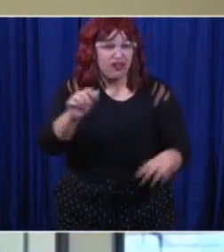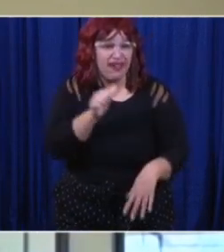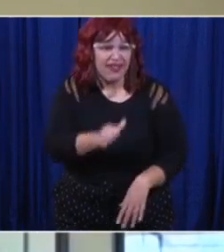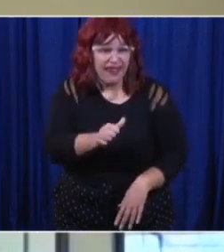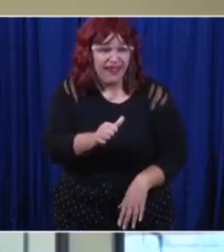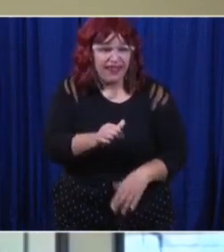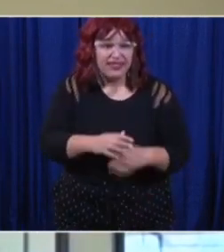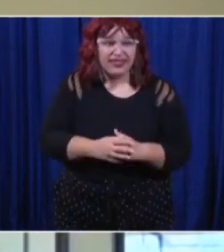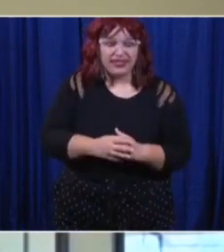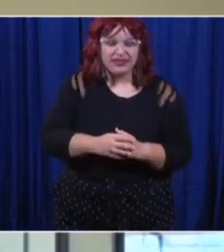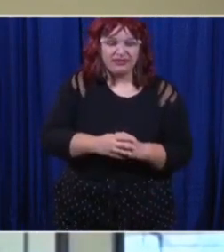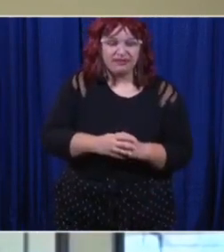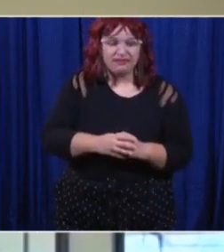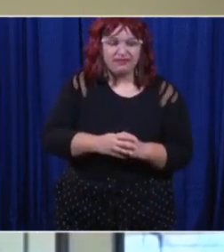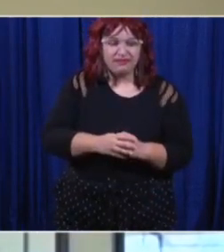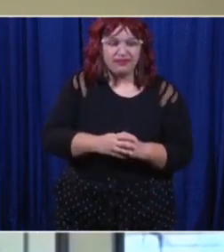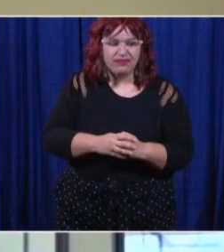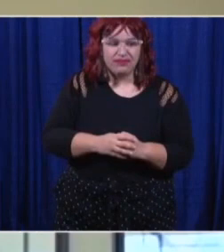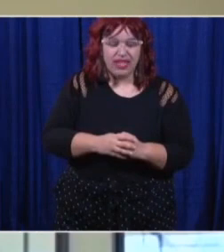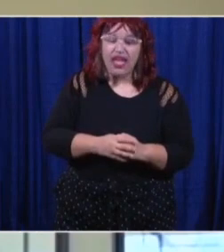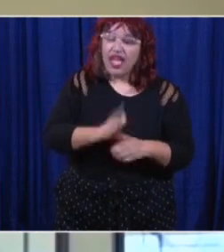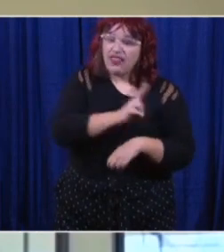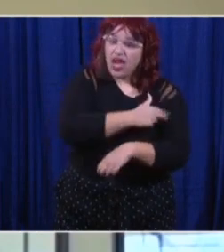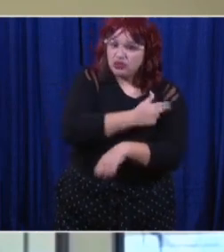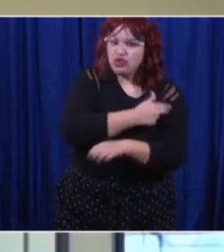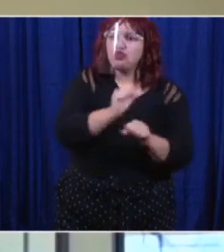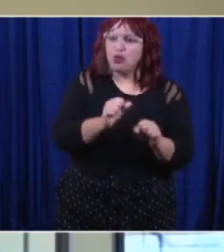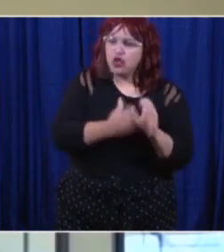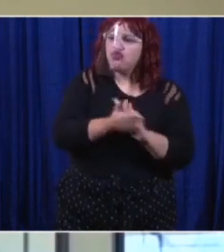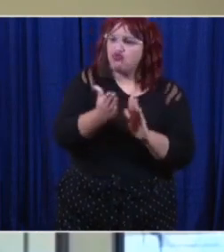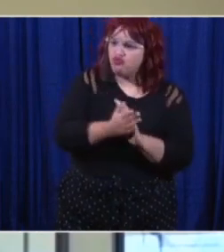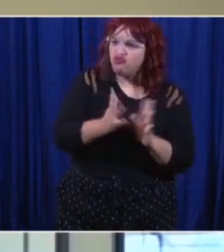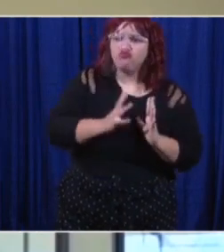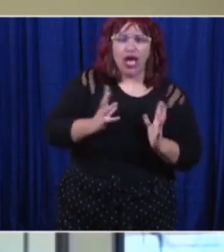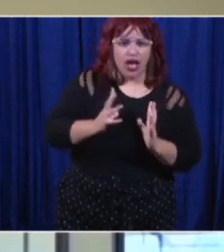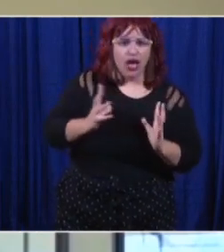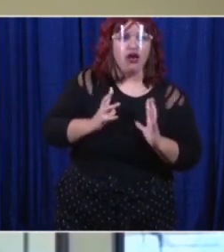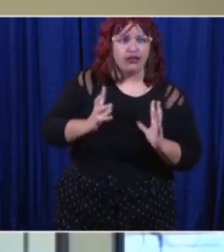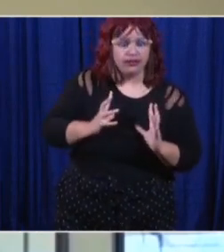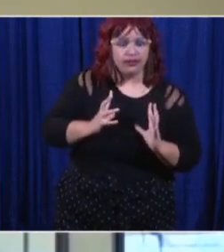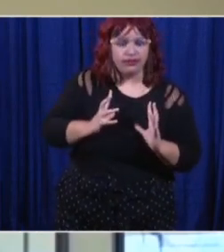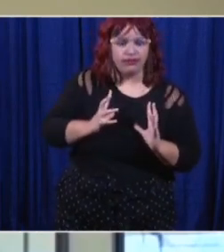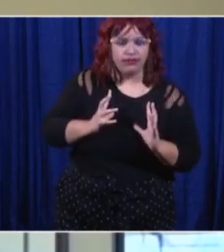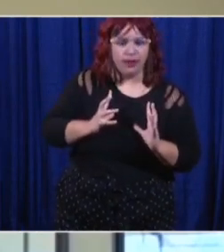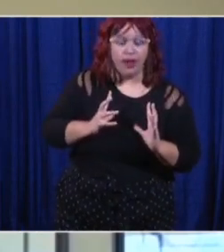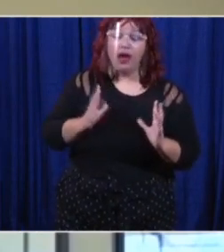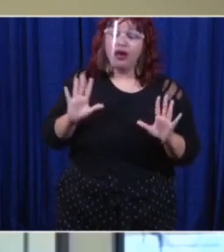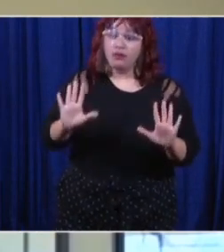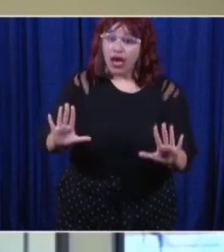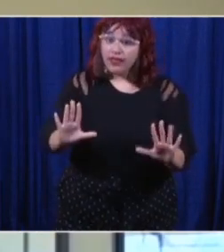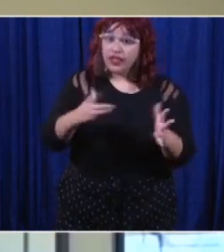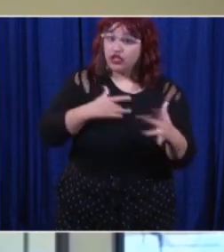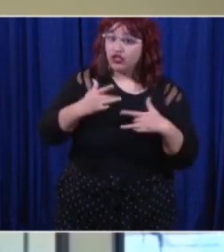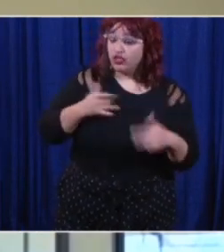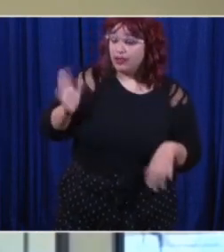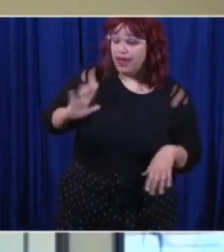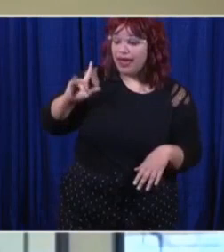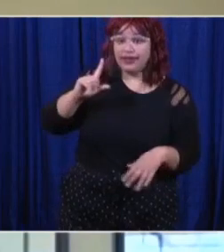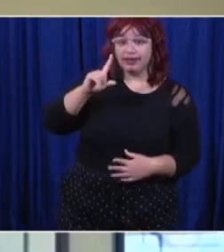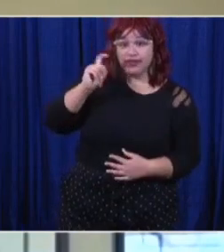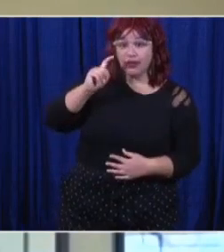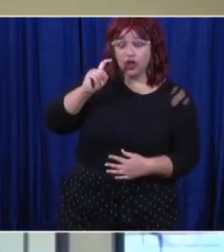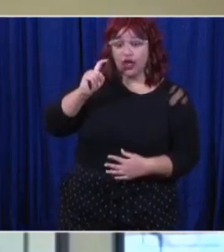were different, though, than they are today. We were primarily concerned with the availability of limited